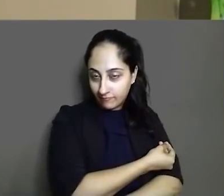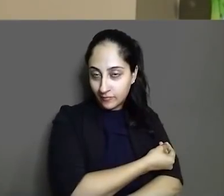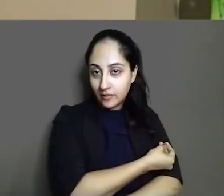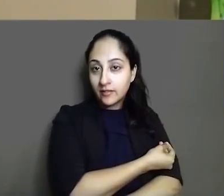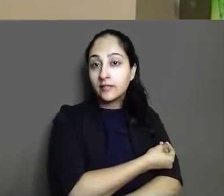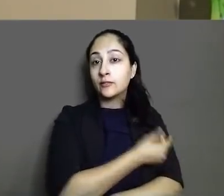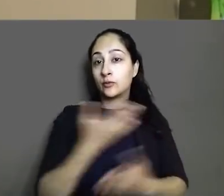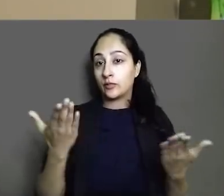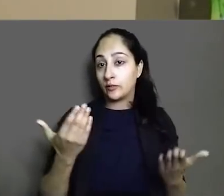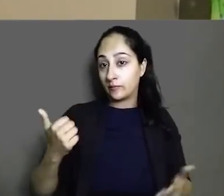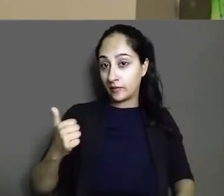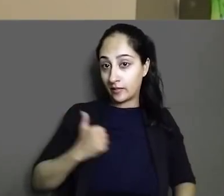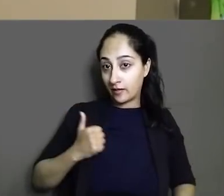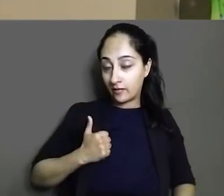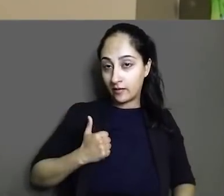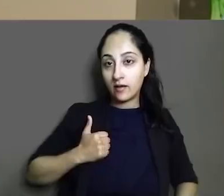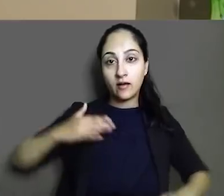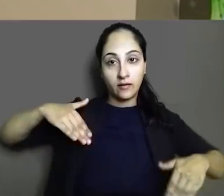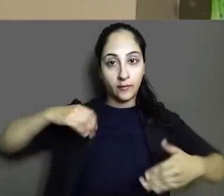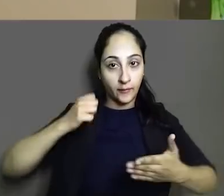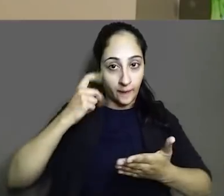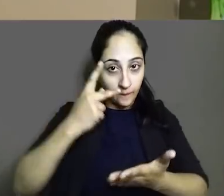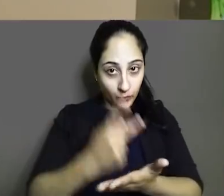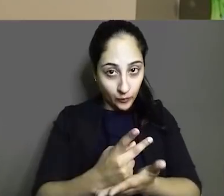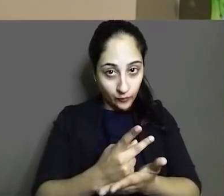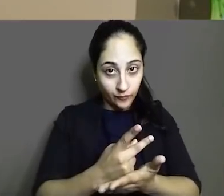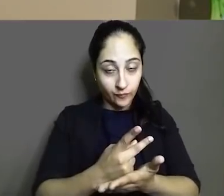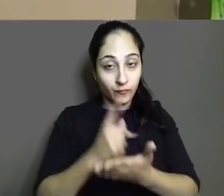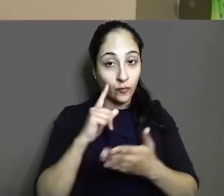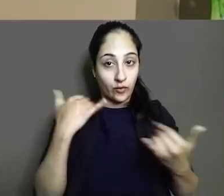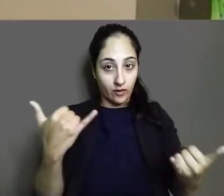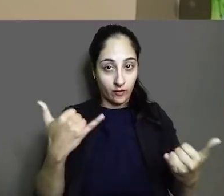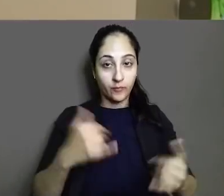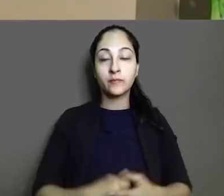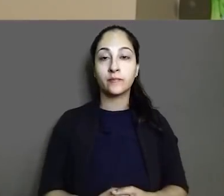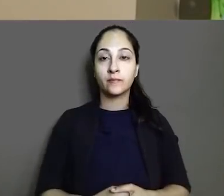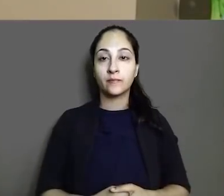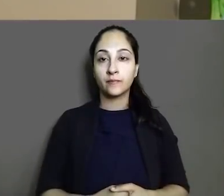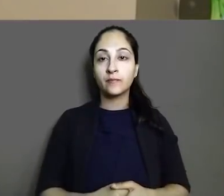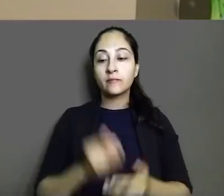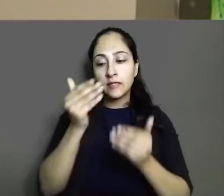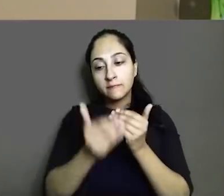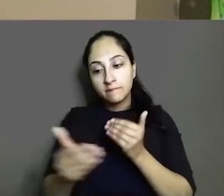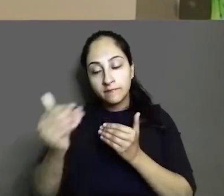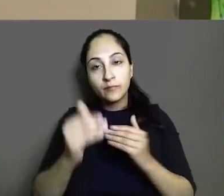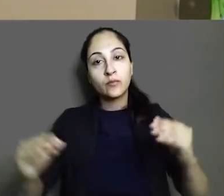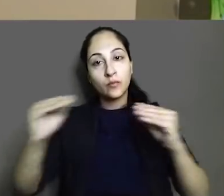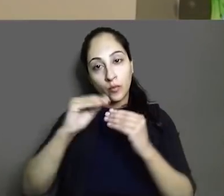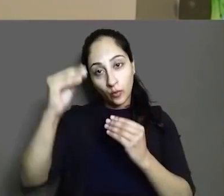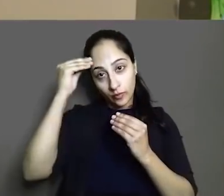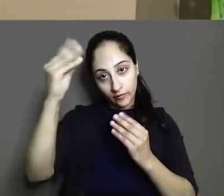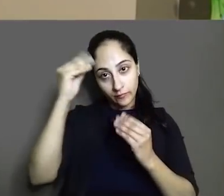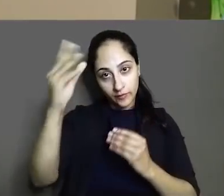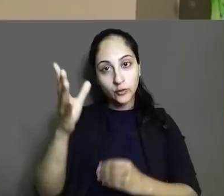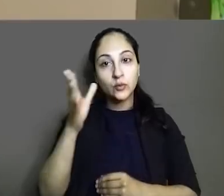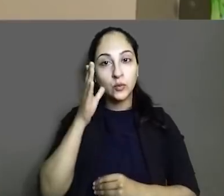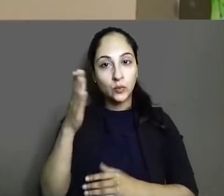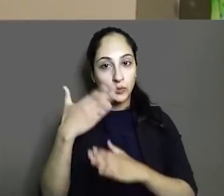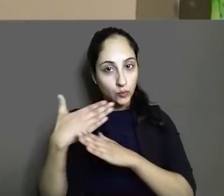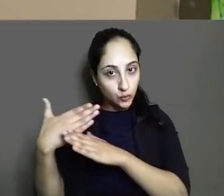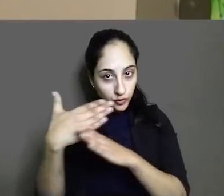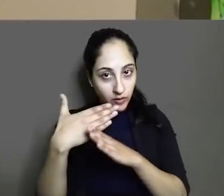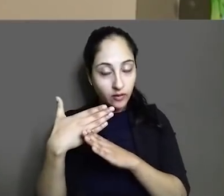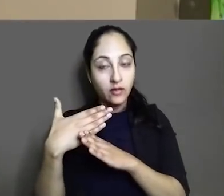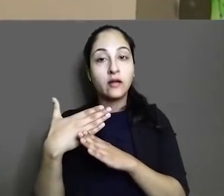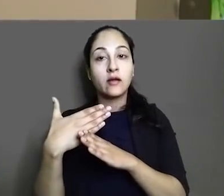come out from the National Advisory Committee on Immunization. And then at that point in time, you'll see the rollout of the vaccine